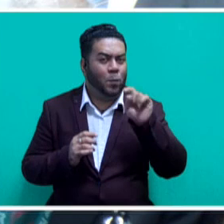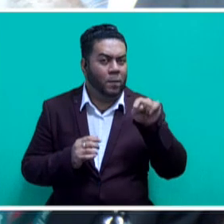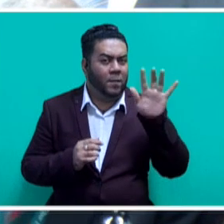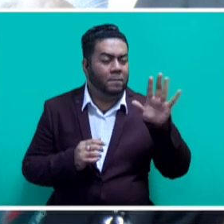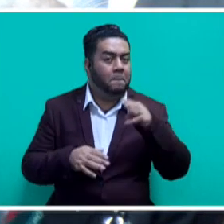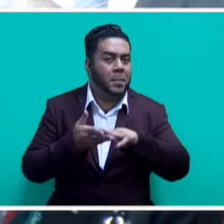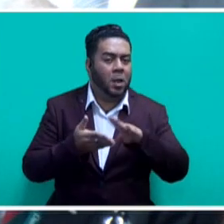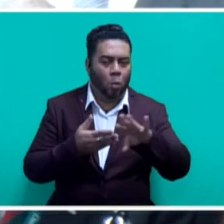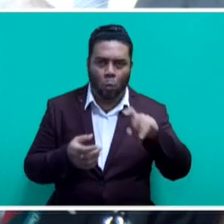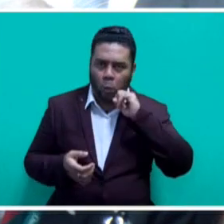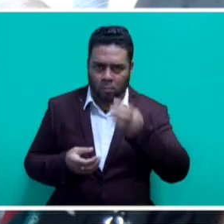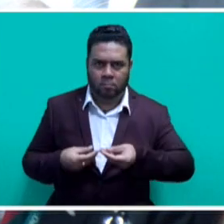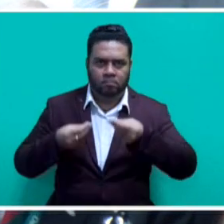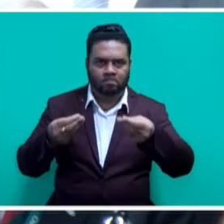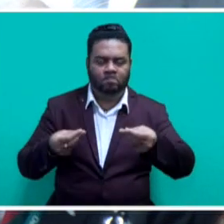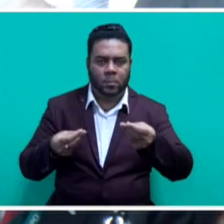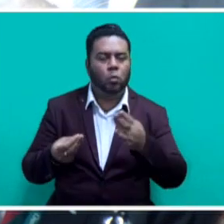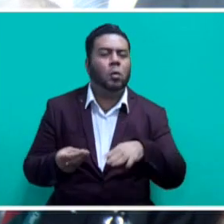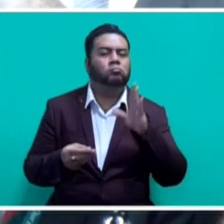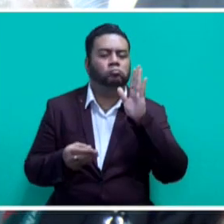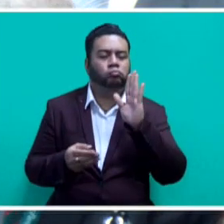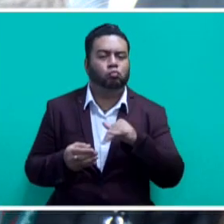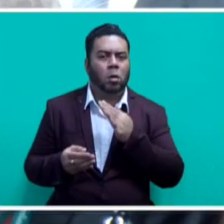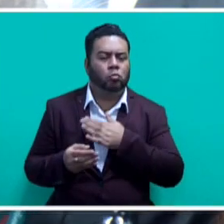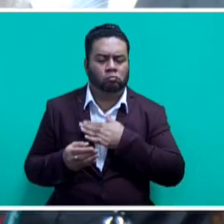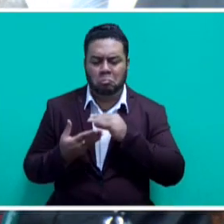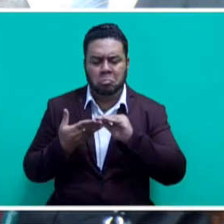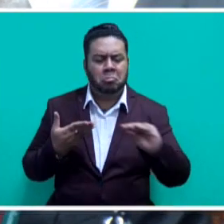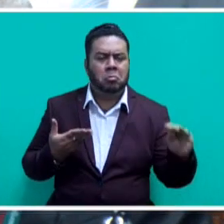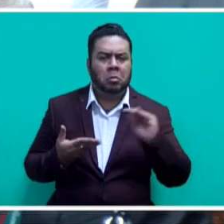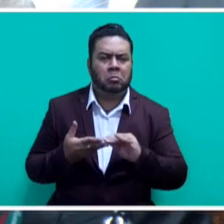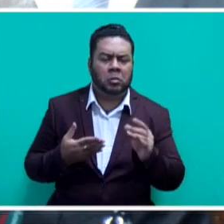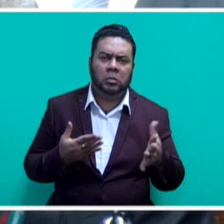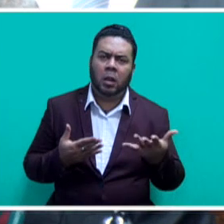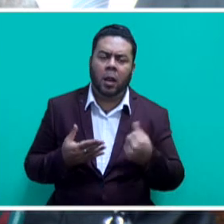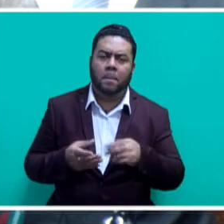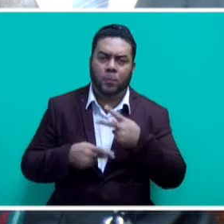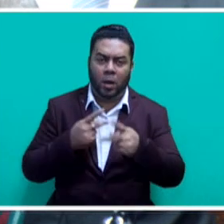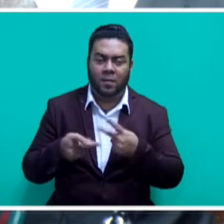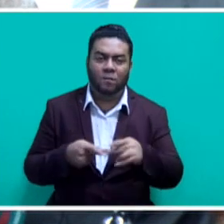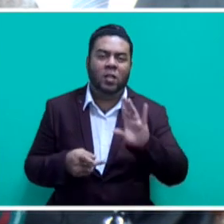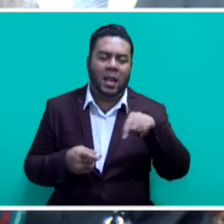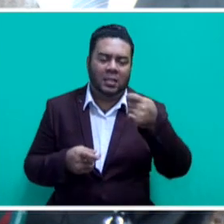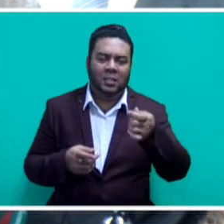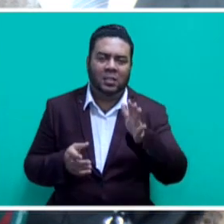provided will mitigate the effects of the poor drainage and increase the cane production and productivity for the next crushing